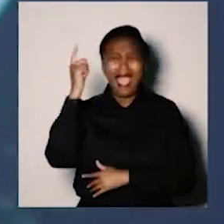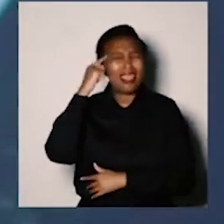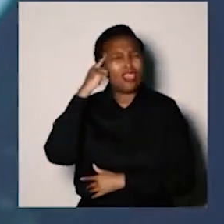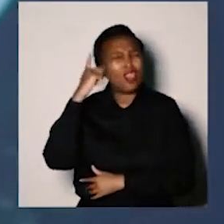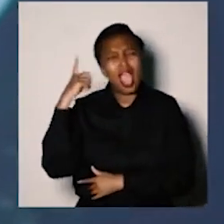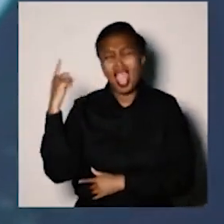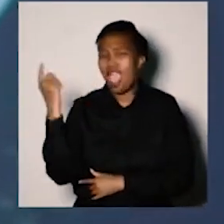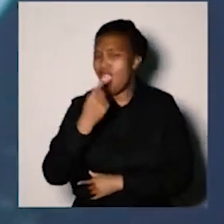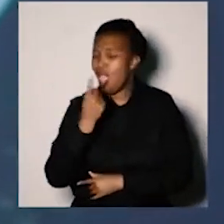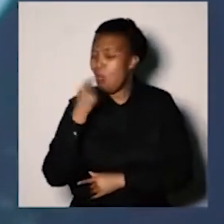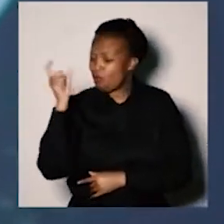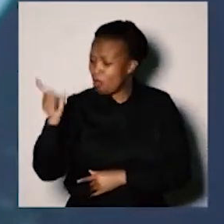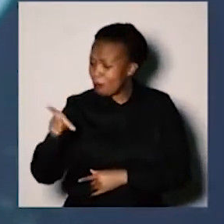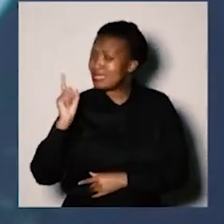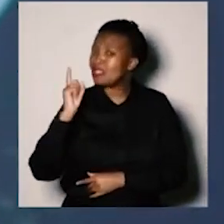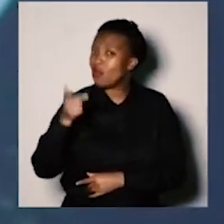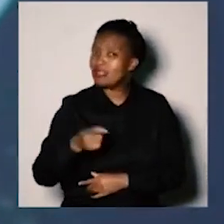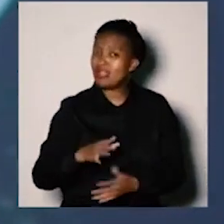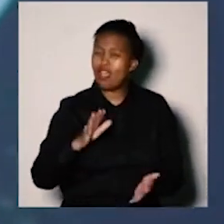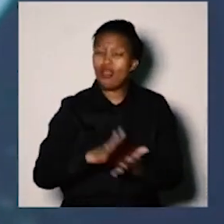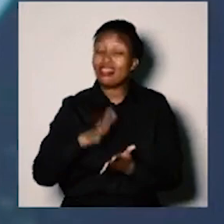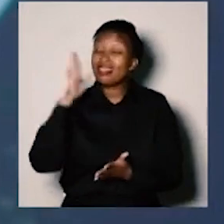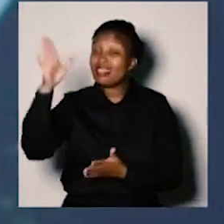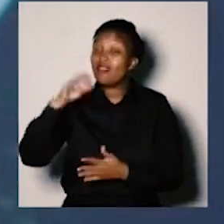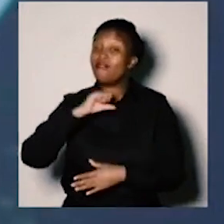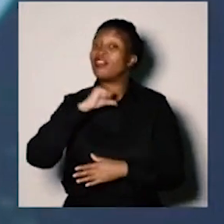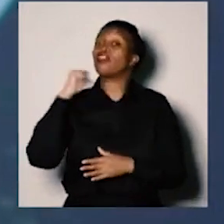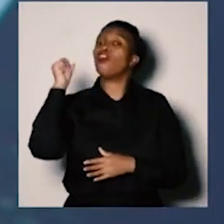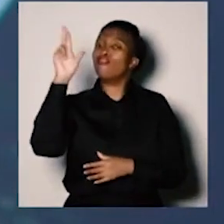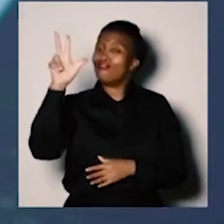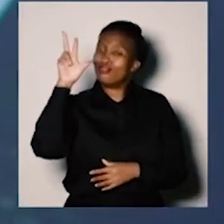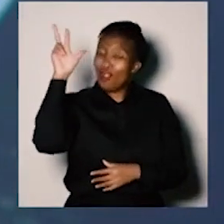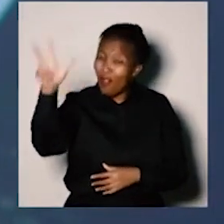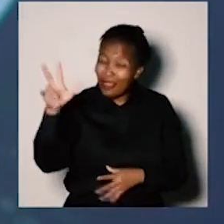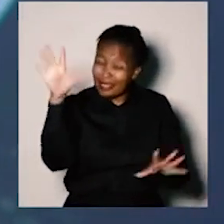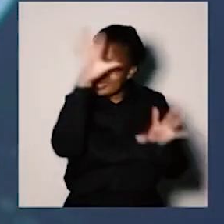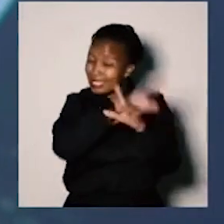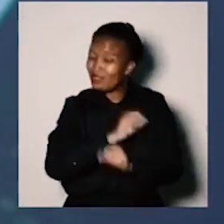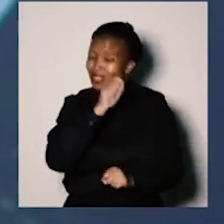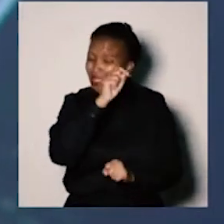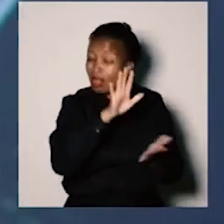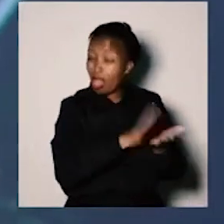only one. On the 5th of August, 1978, that evening when I went home,